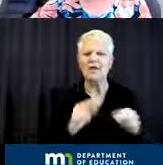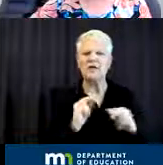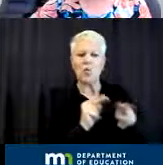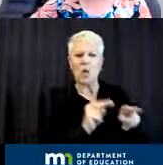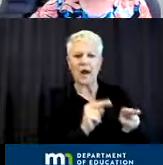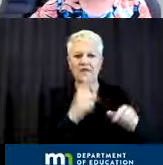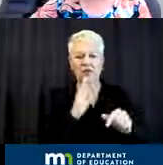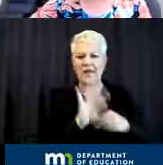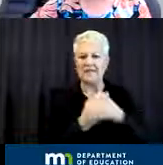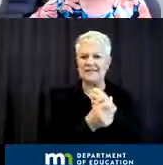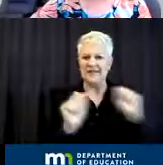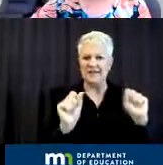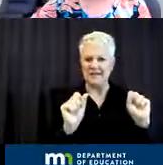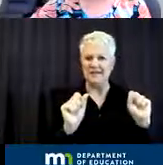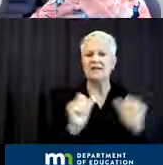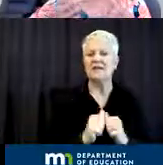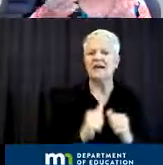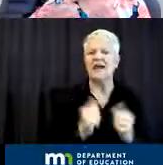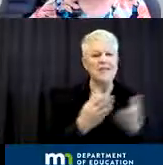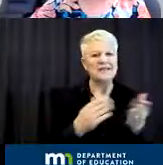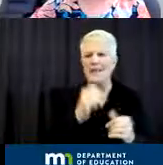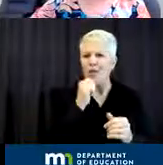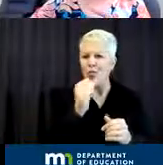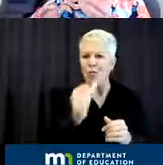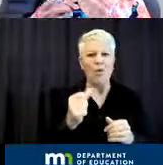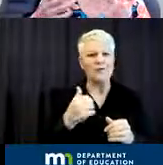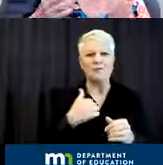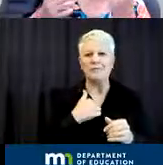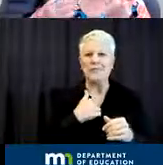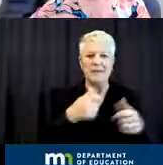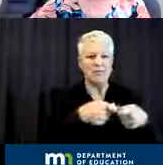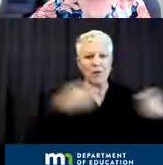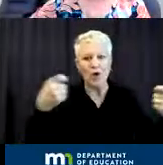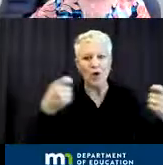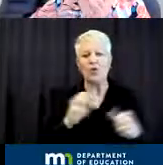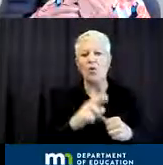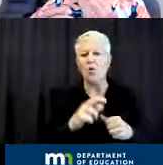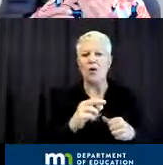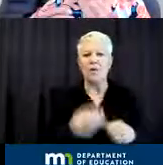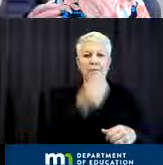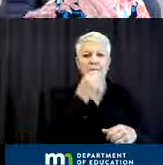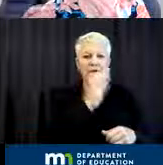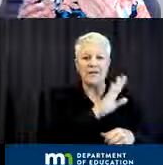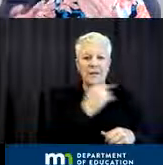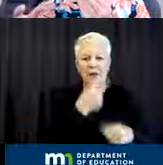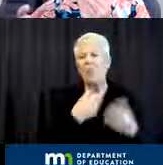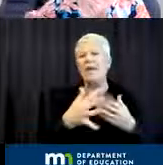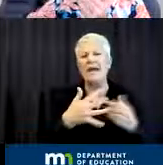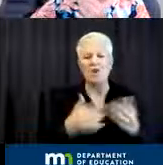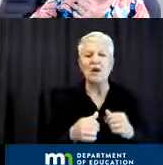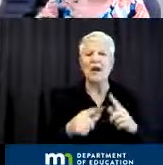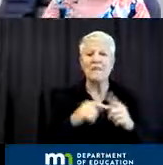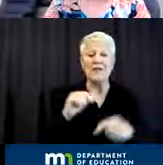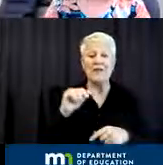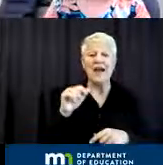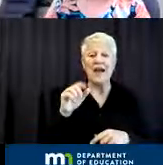for the safety factor, things that aren't going to be pulled apart or aren't going to be put into a mouth or whatever. So, but the Dollar